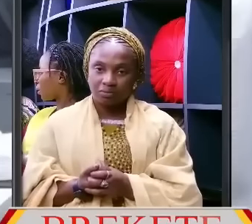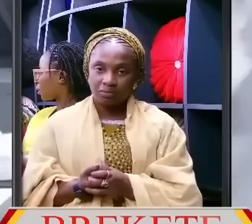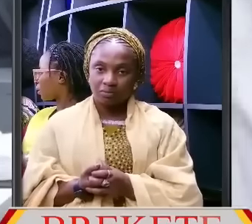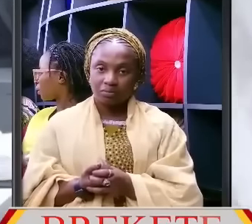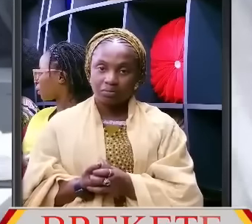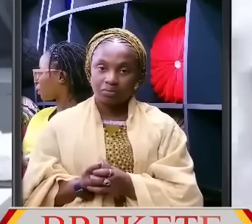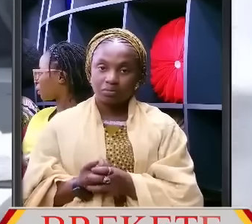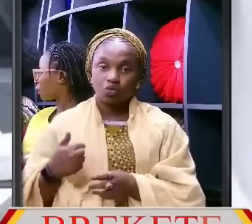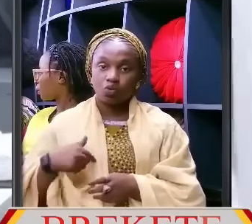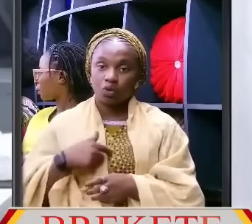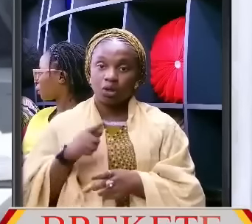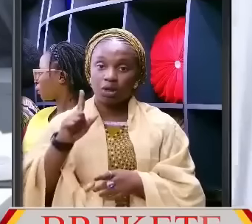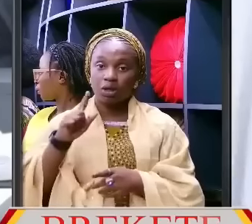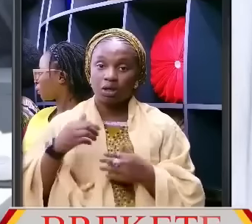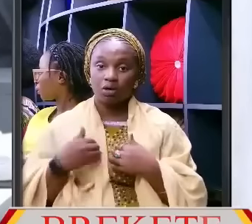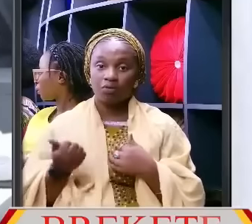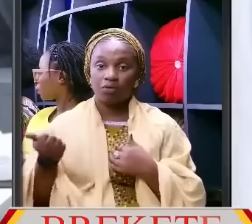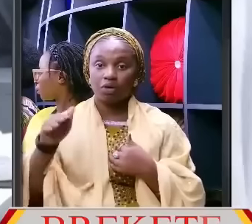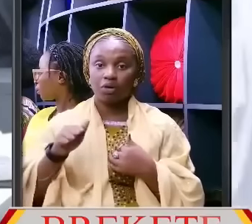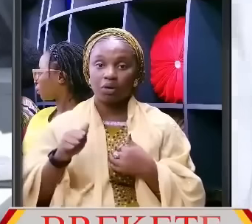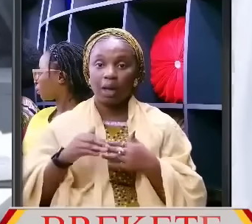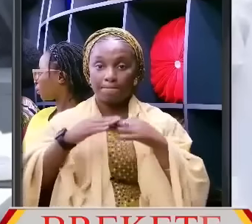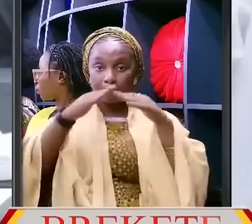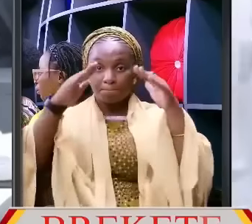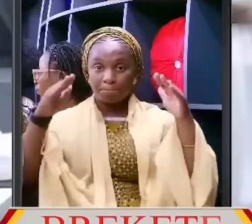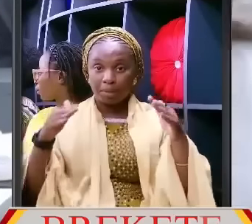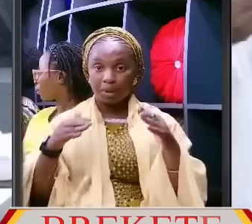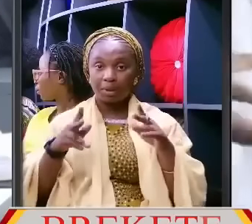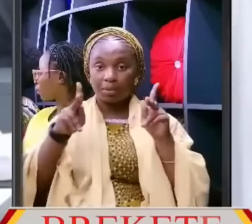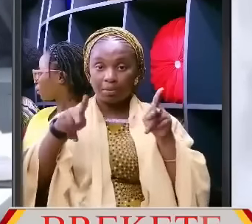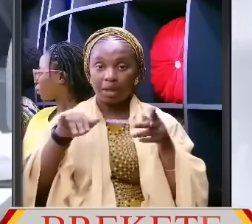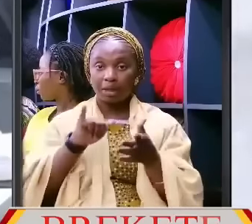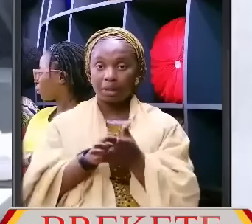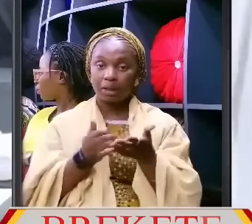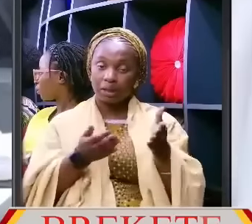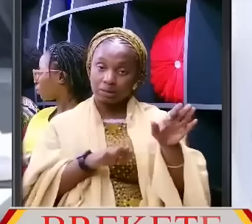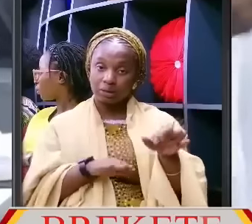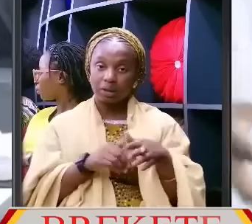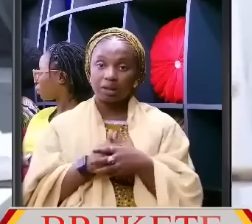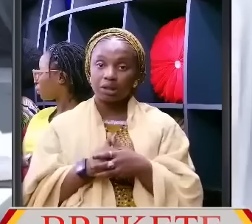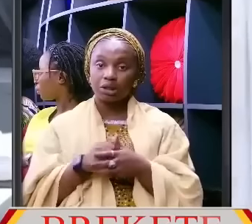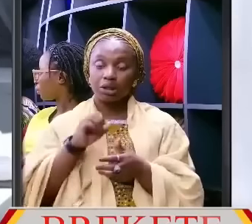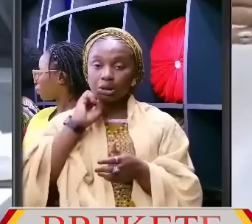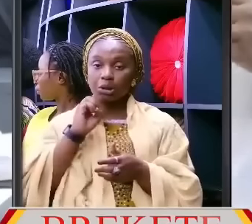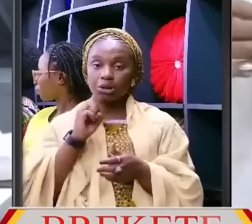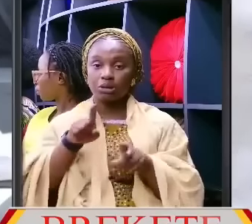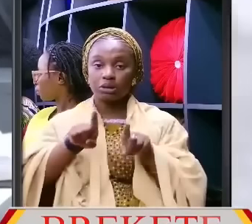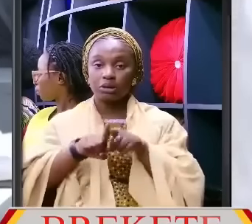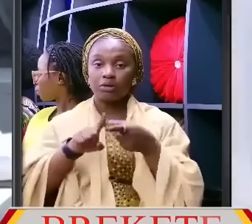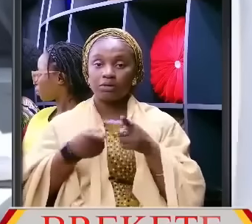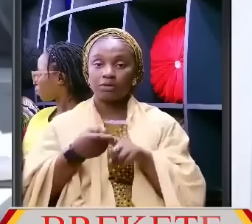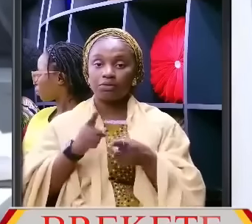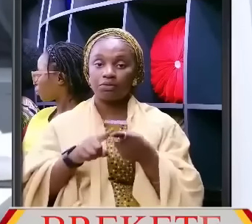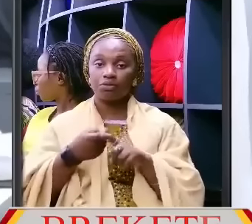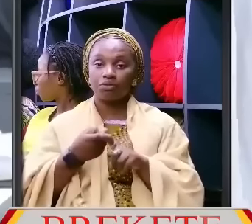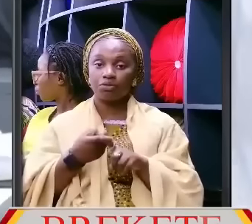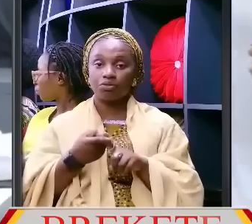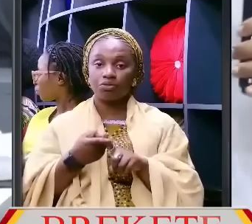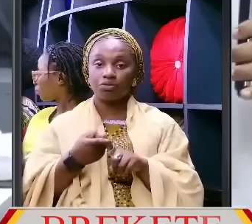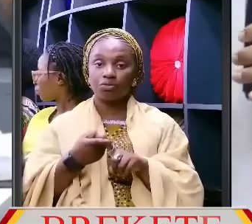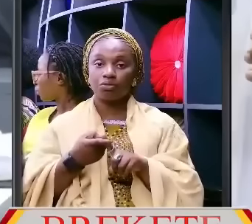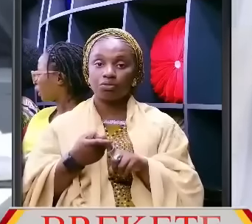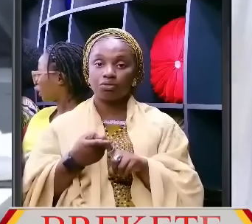You get one other big man where die. Part of the money where they leave behind for them. In friends, carry and go. Go put them no